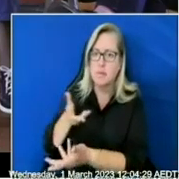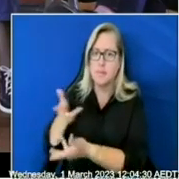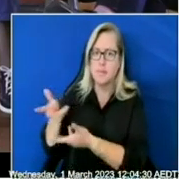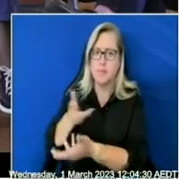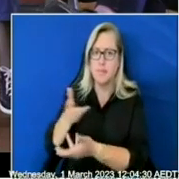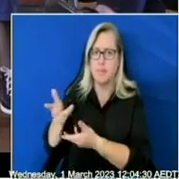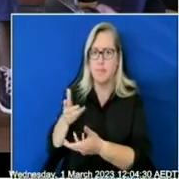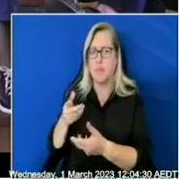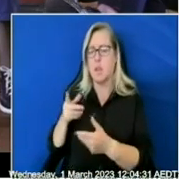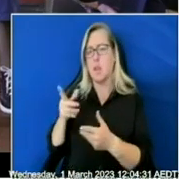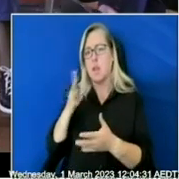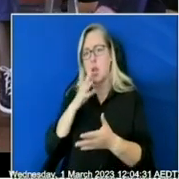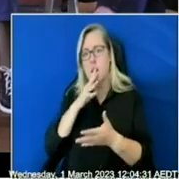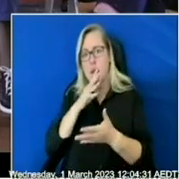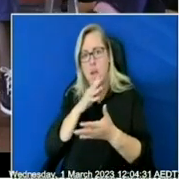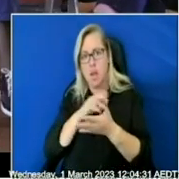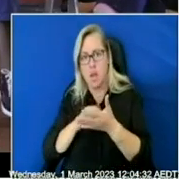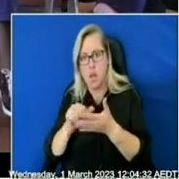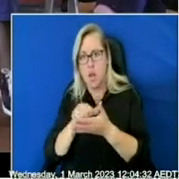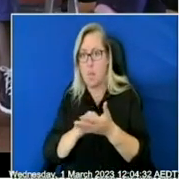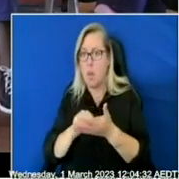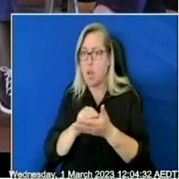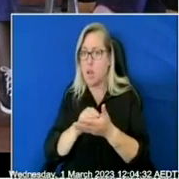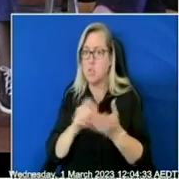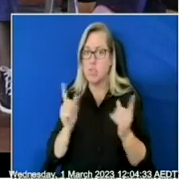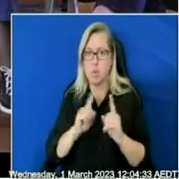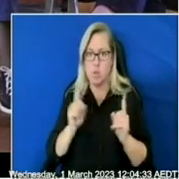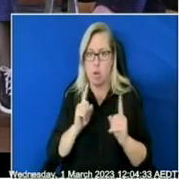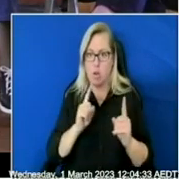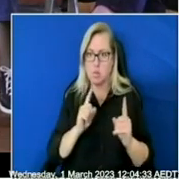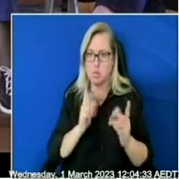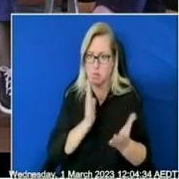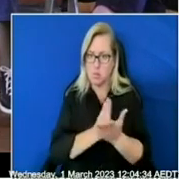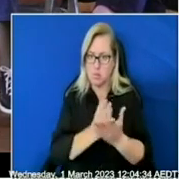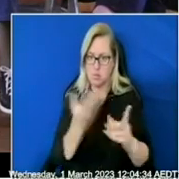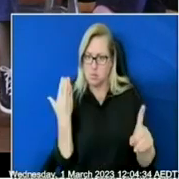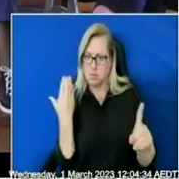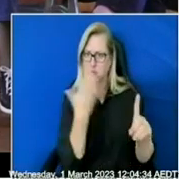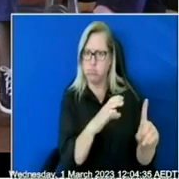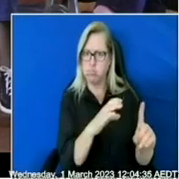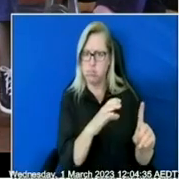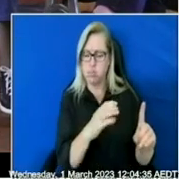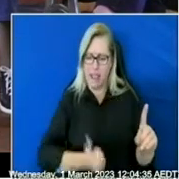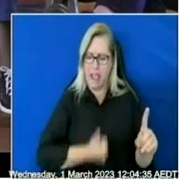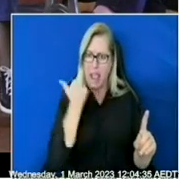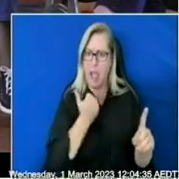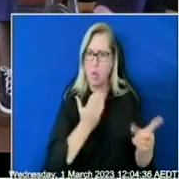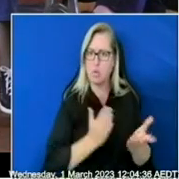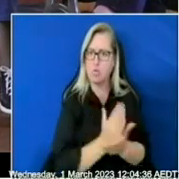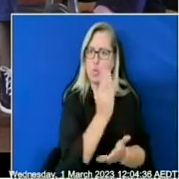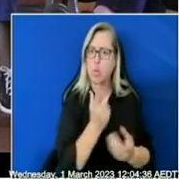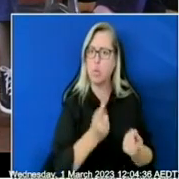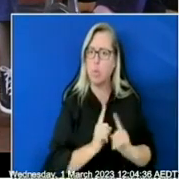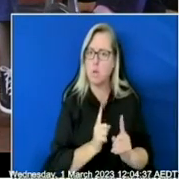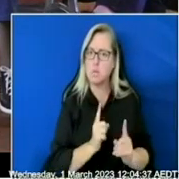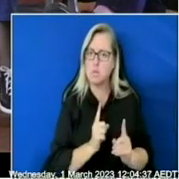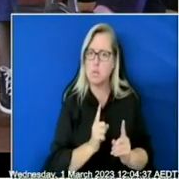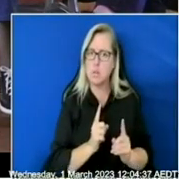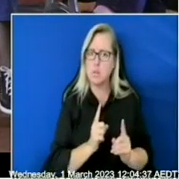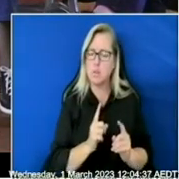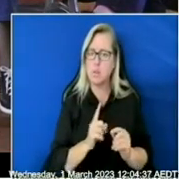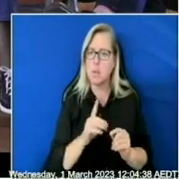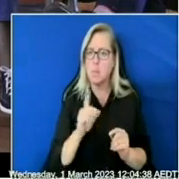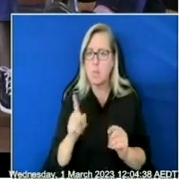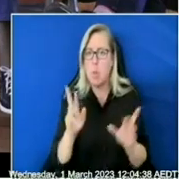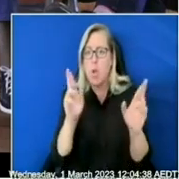on and validated our truth. But actually, we're just having little events and little running cup